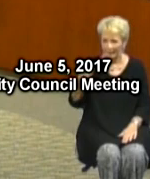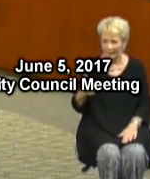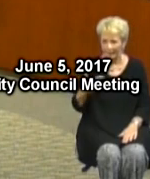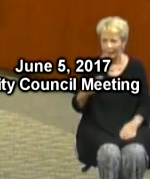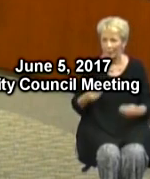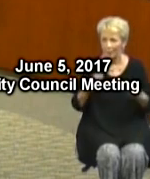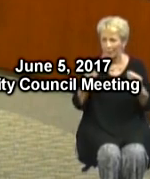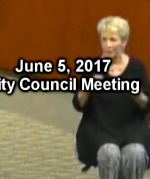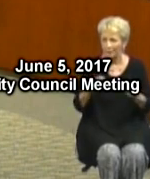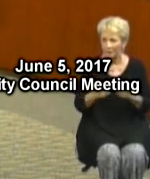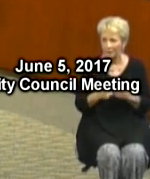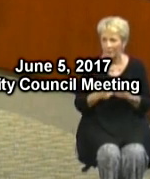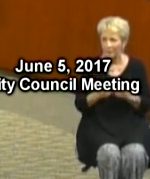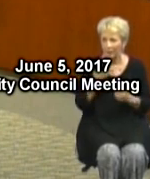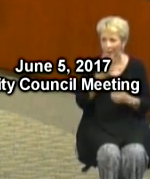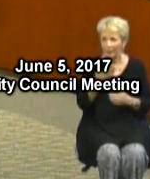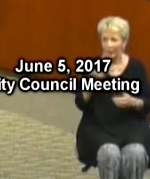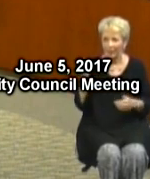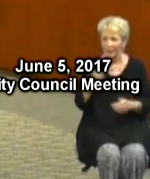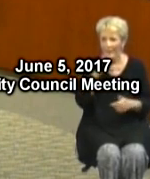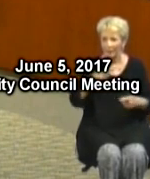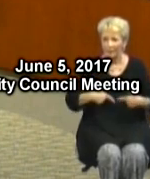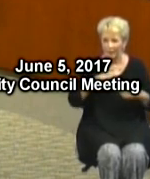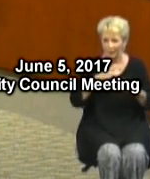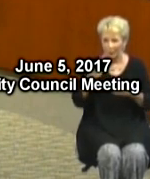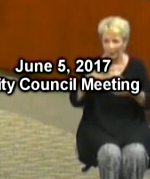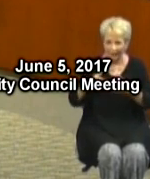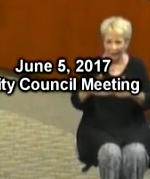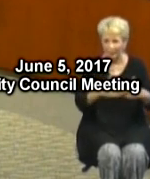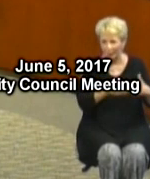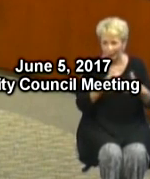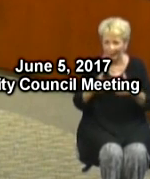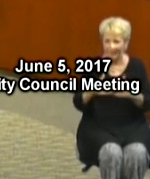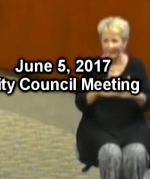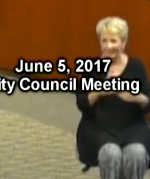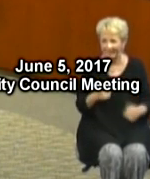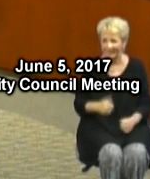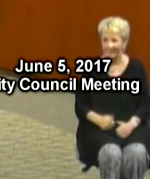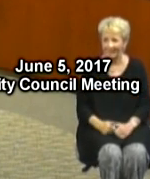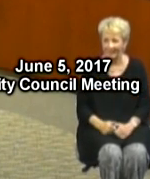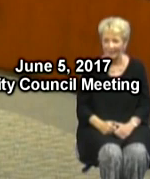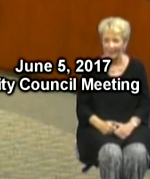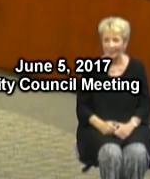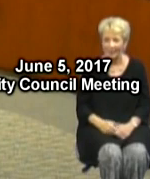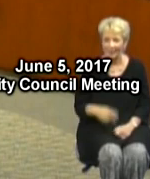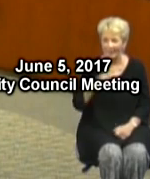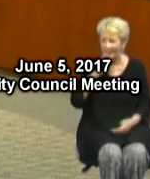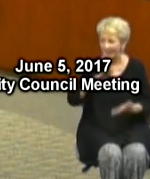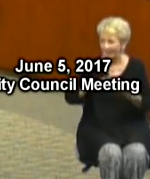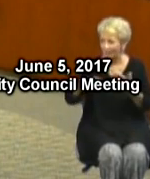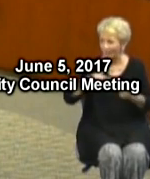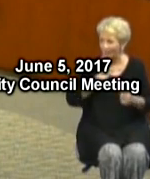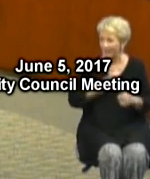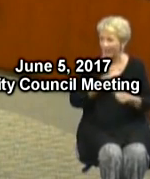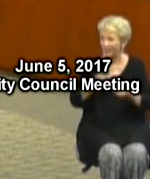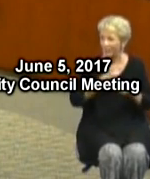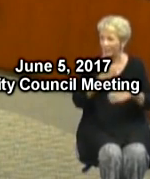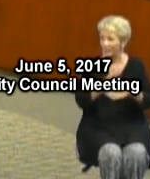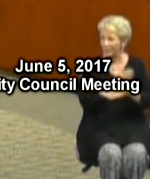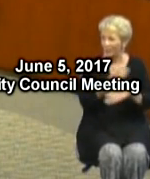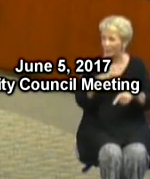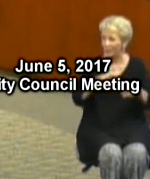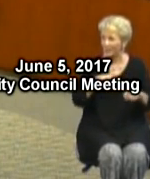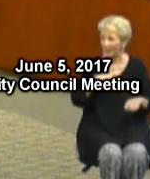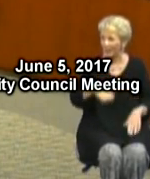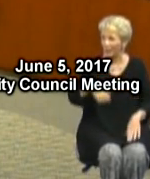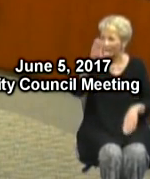second. It's a good thing that we all don't live in one neighborhood. Okay. Amen. Well, maybe I should excuse myself from the previous one since I